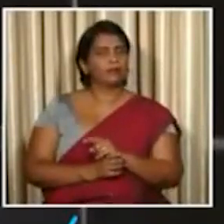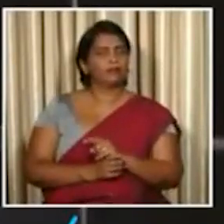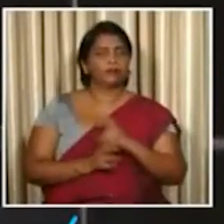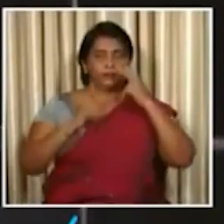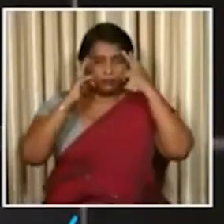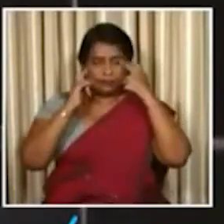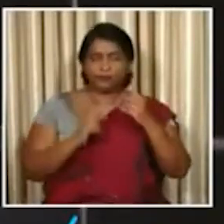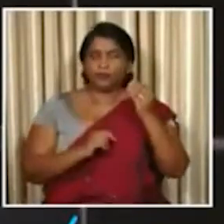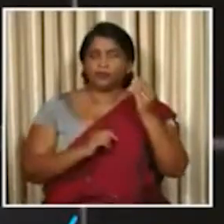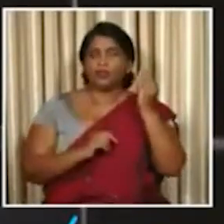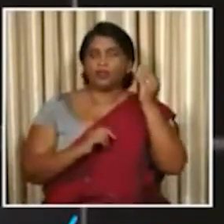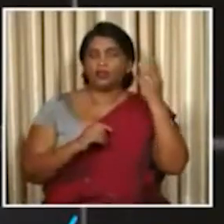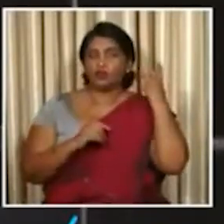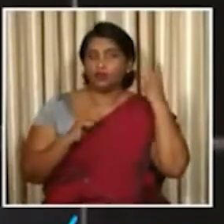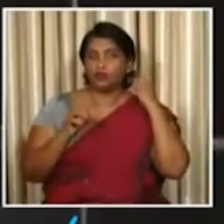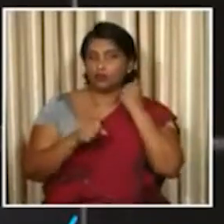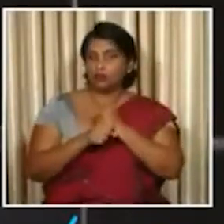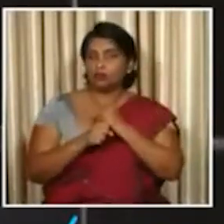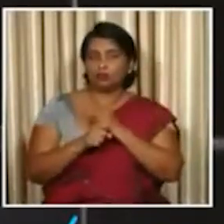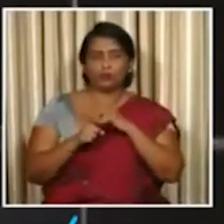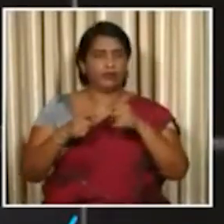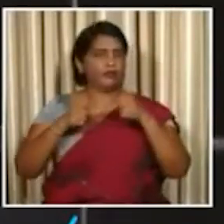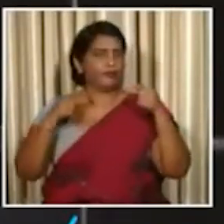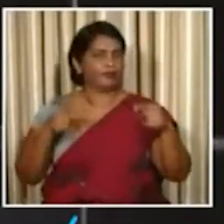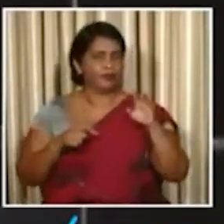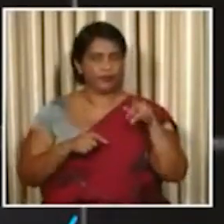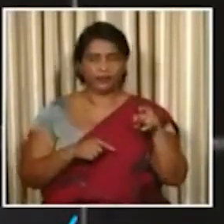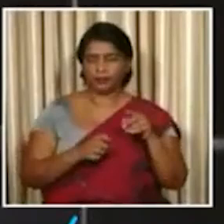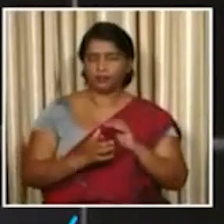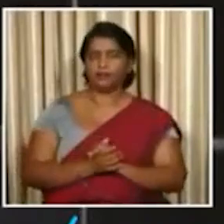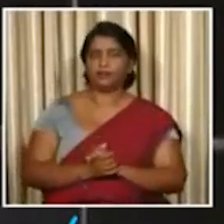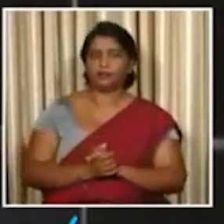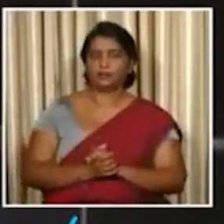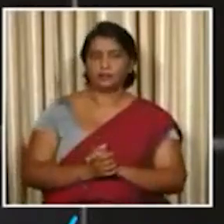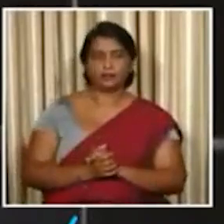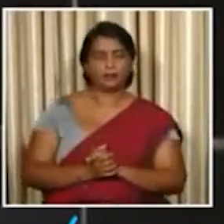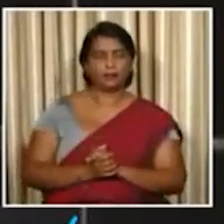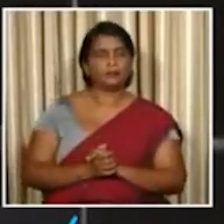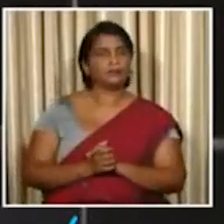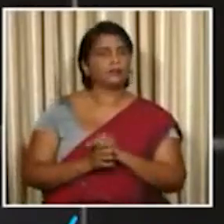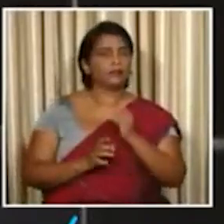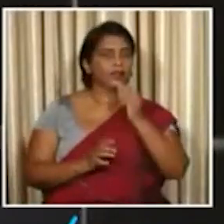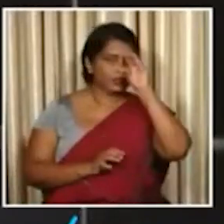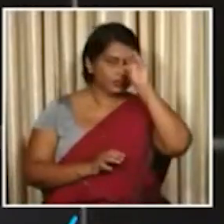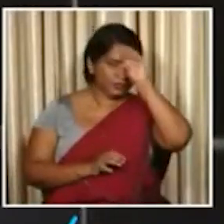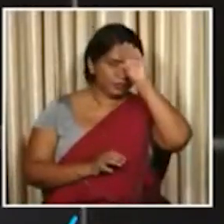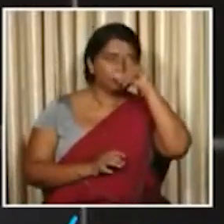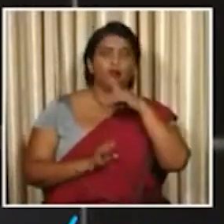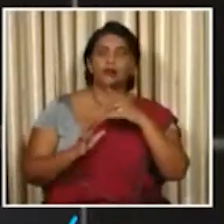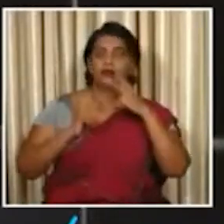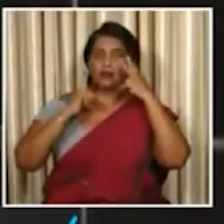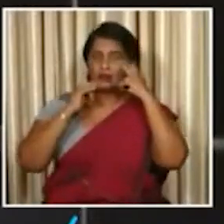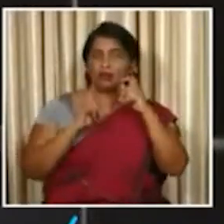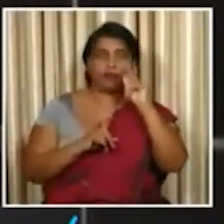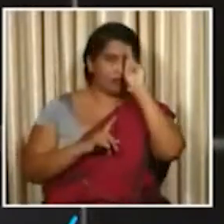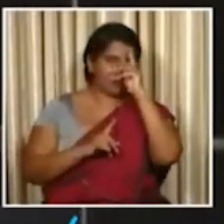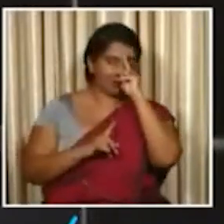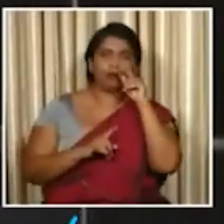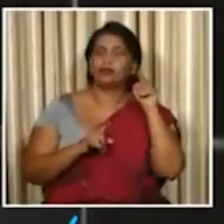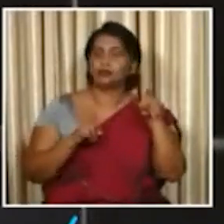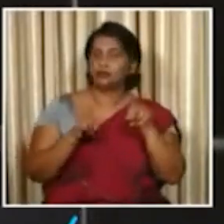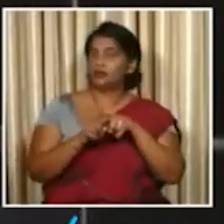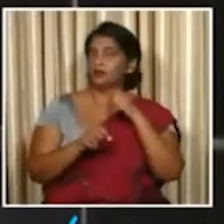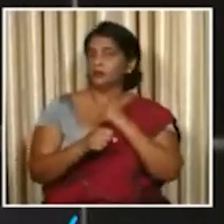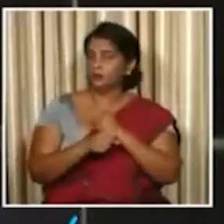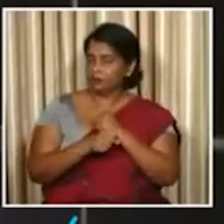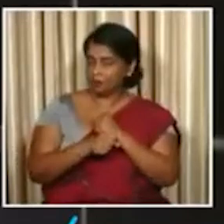well. Arab countries led by Egypt, Saudi Arabia and Qatar met in Egypt immediately following this